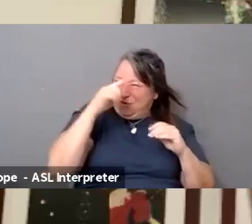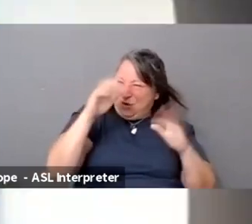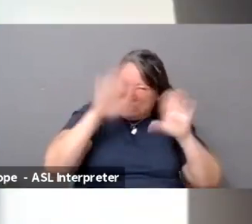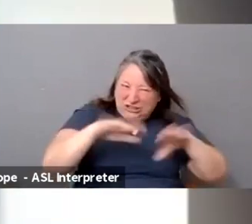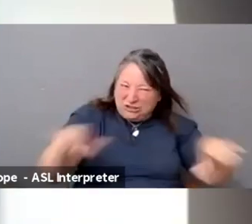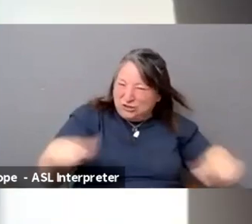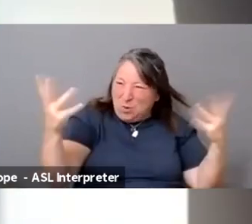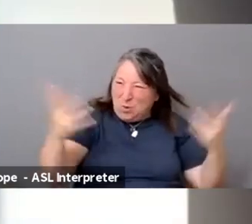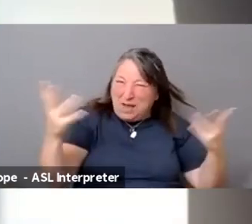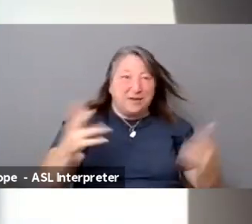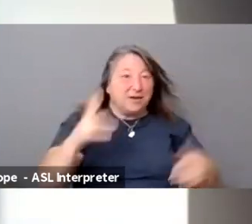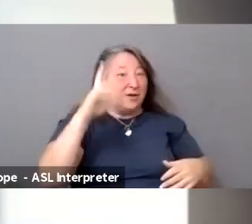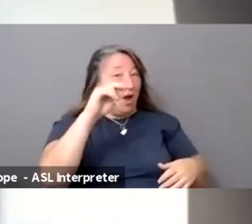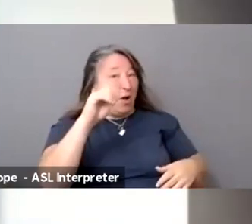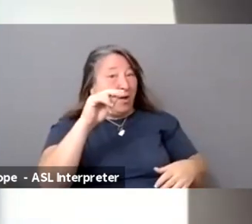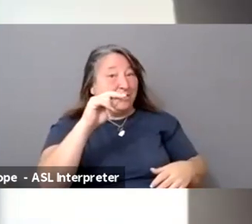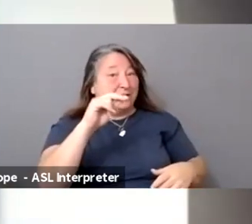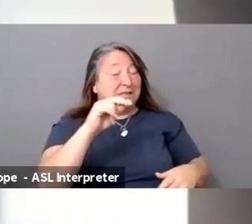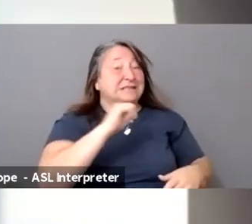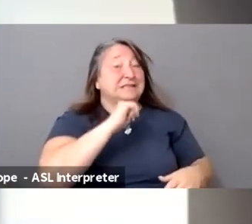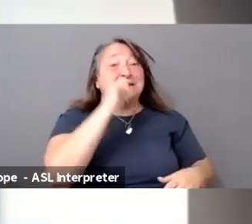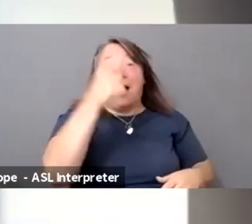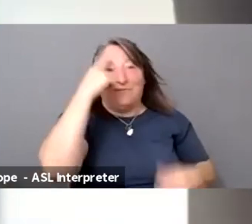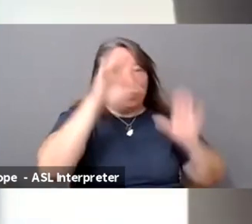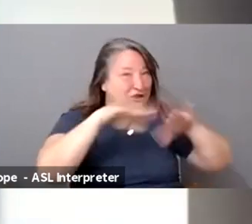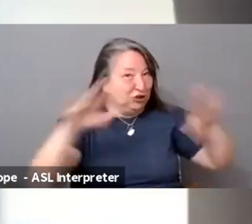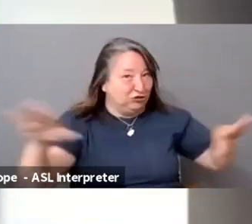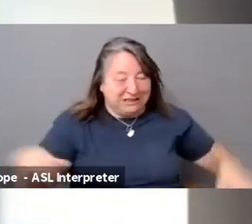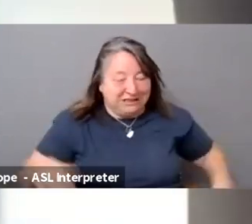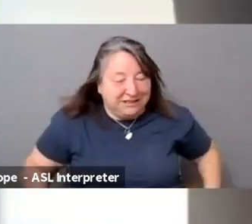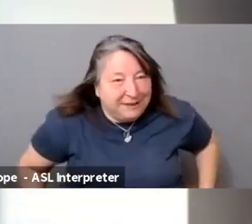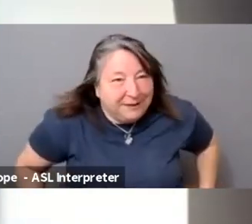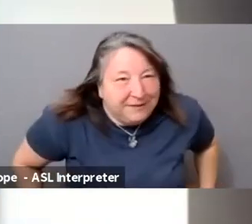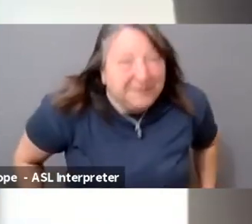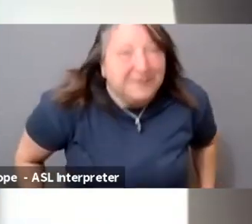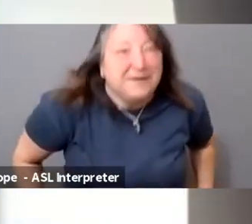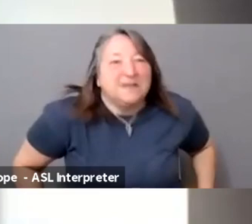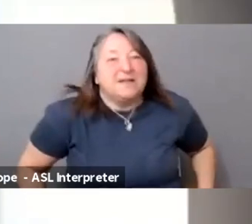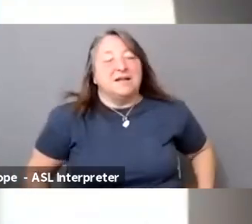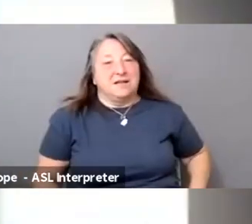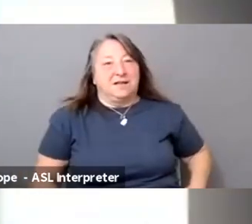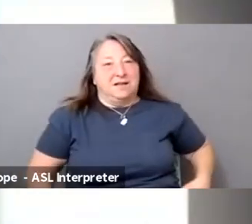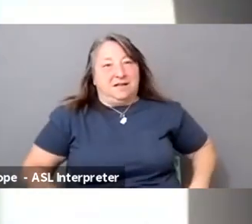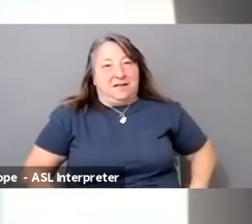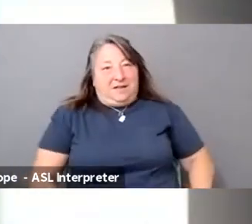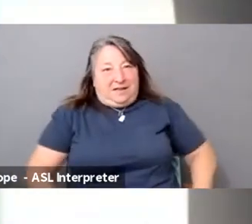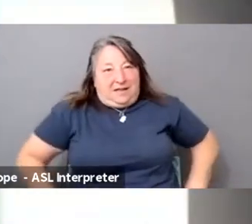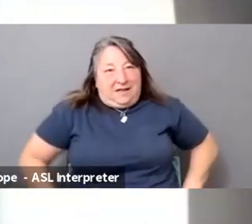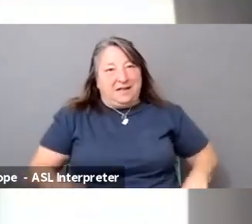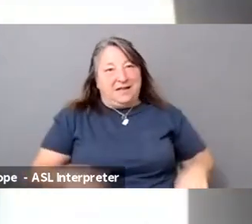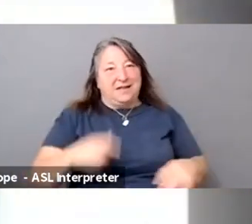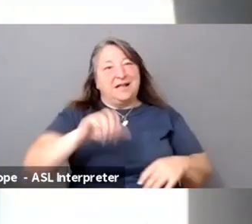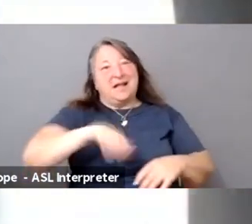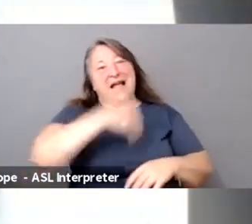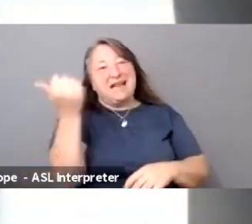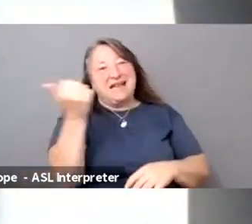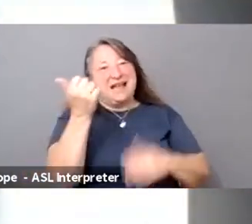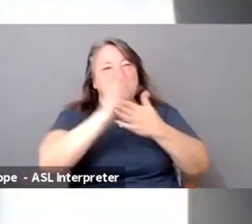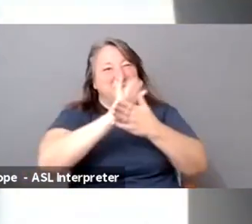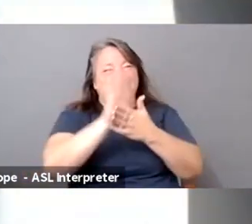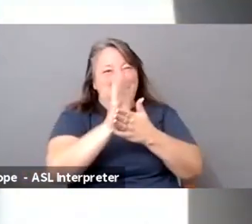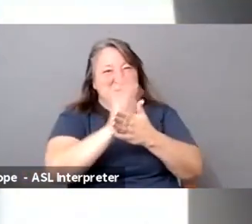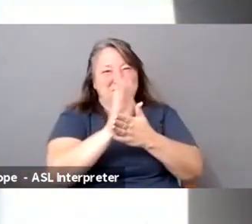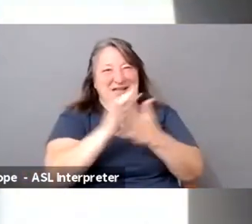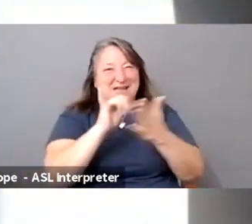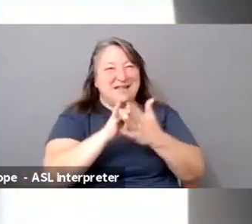No, it's absolutely not. It's not. It's more attuned to a film that not a lot of people saw called Animalisa, which was